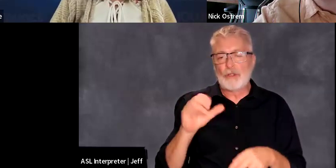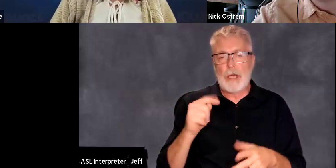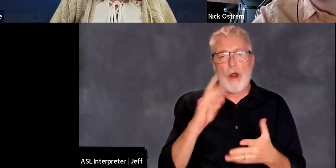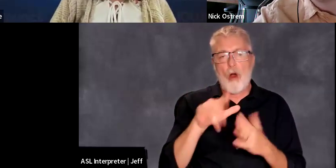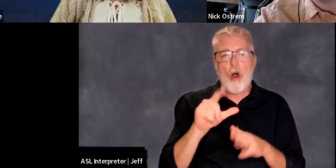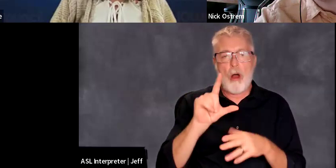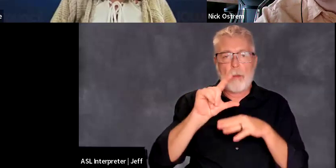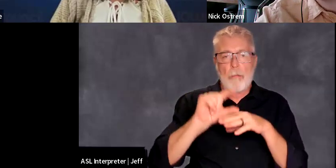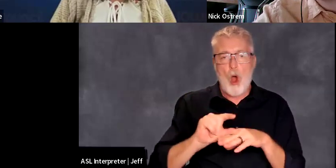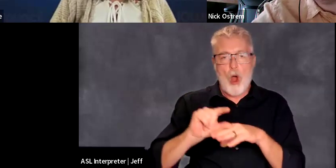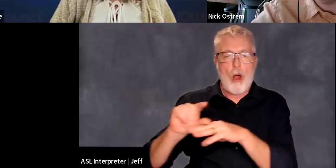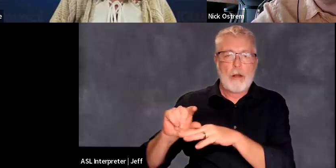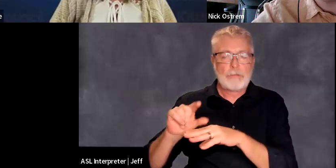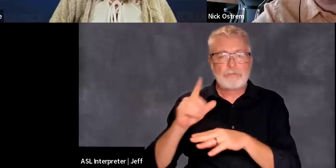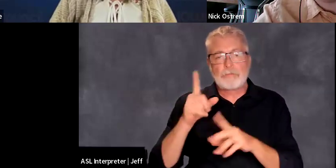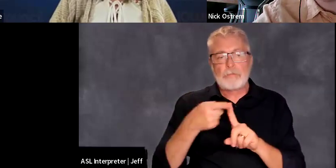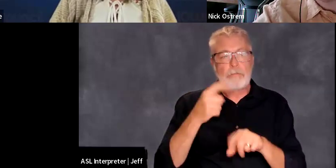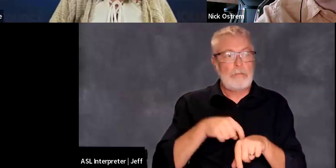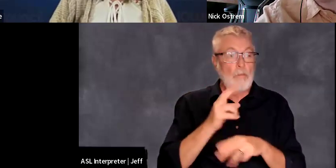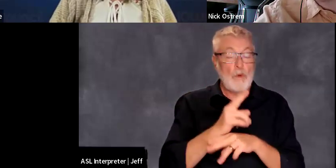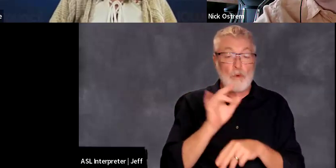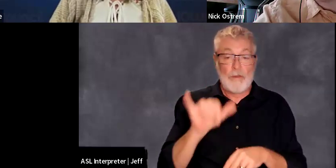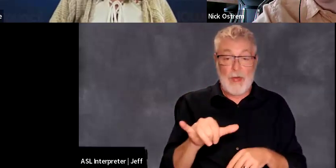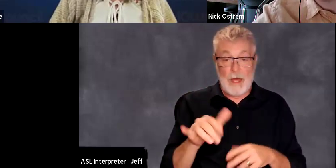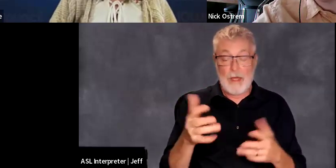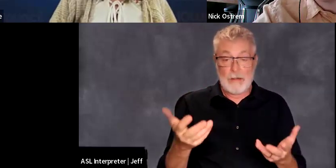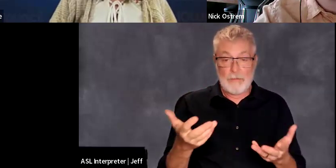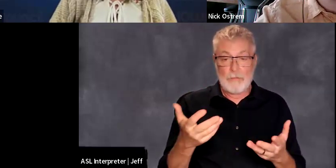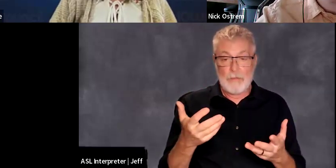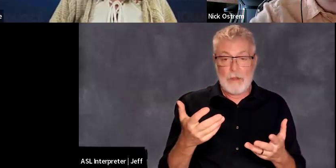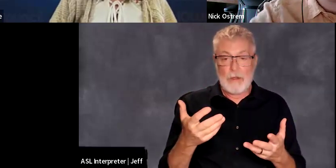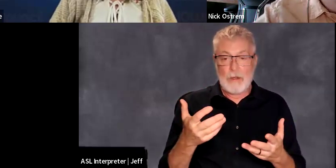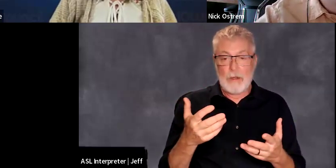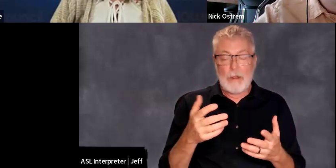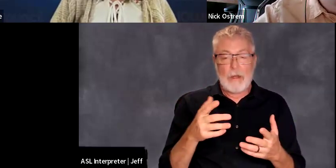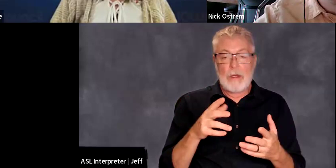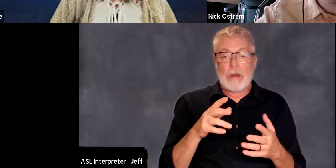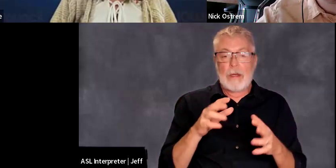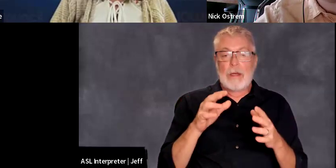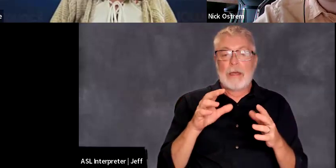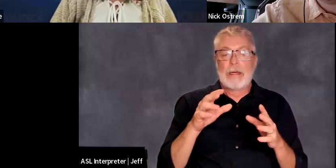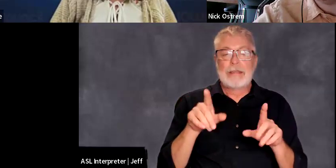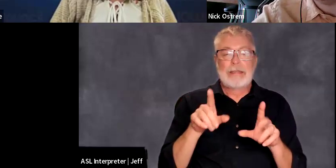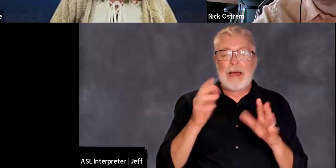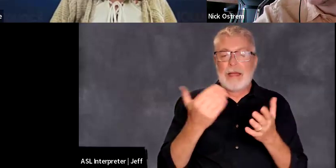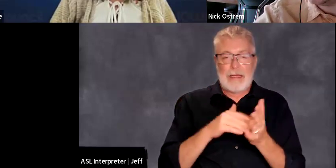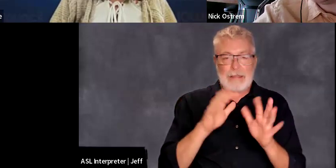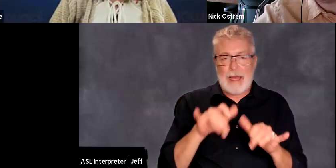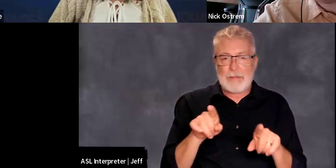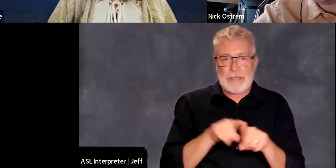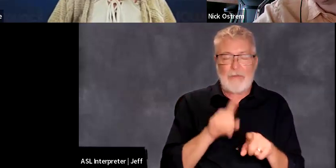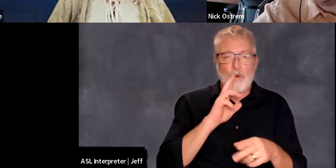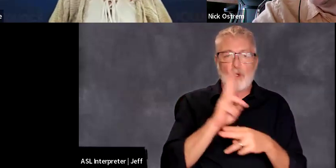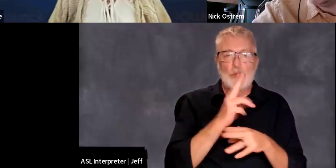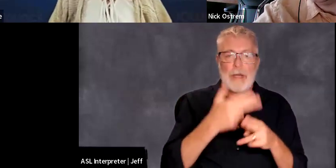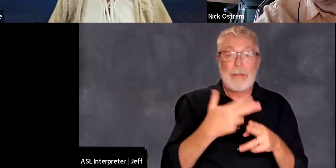lowercase. If you want the first time you use that, um, enter the same exact thing, all lowercase, in the username